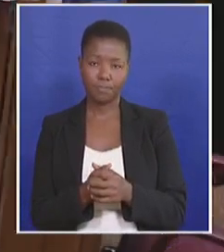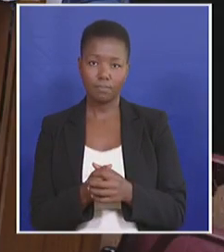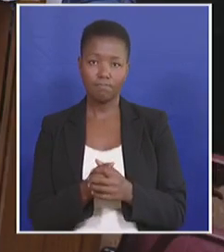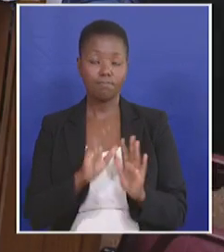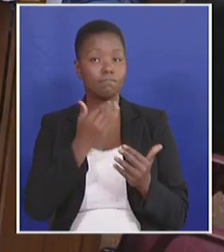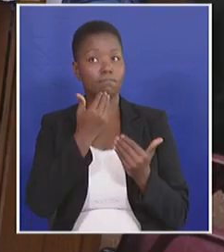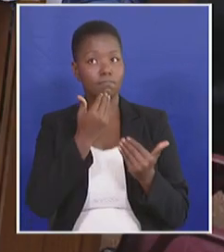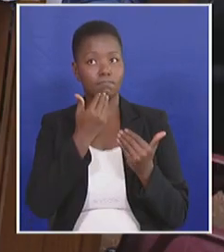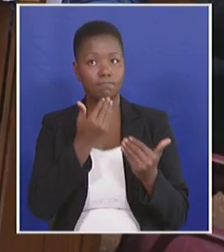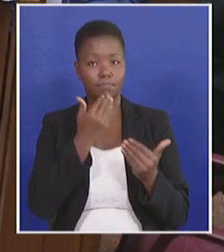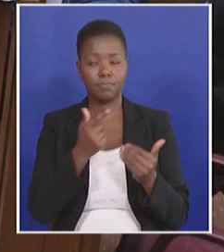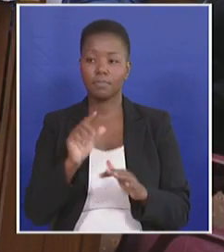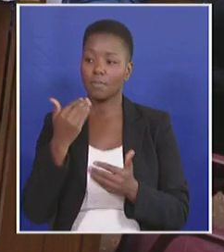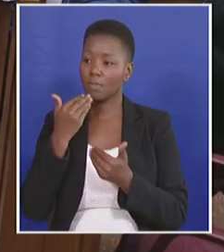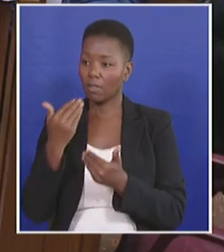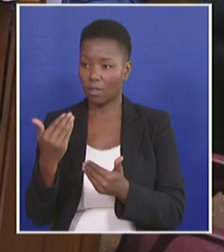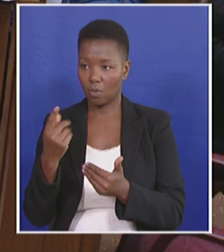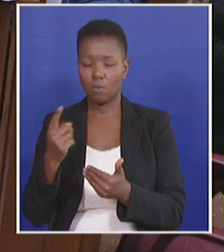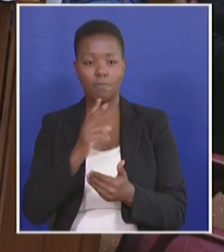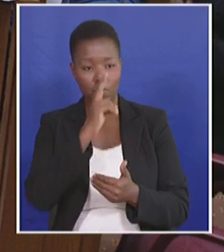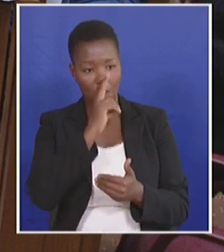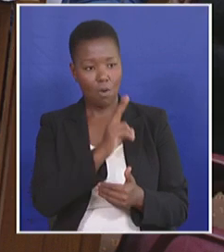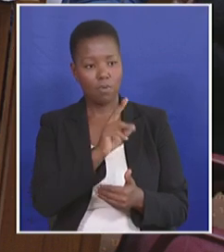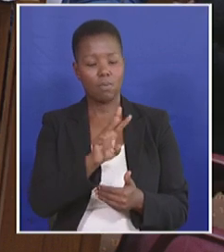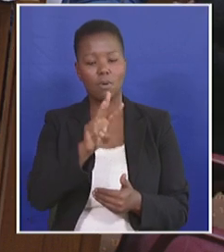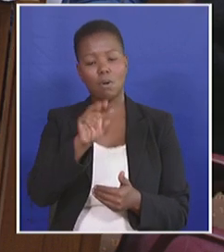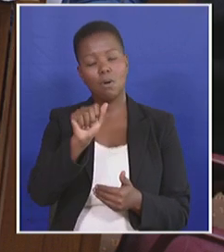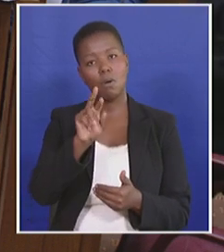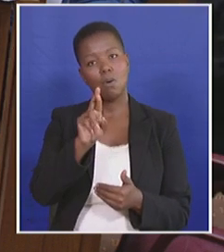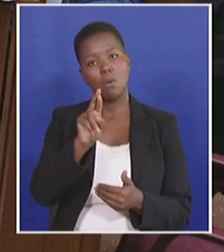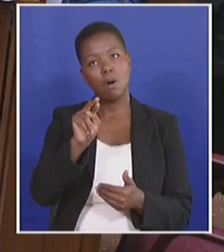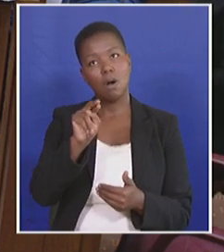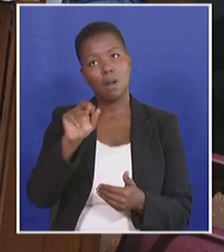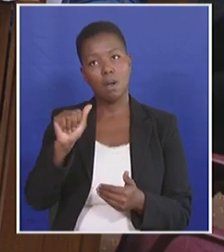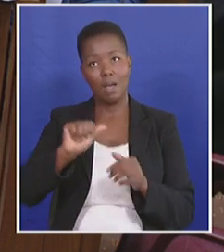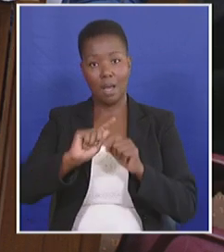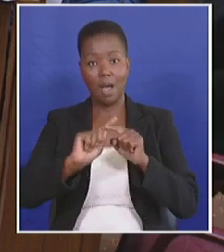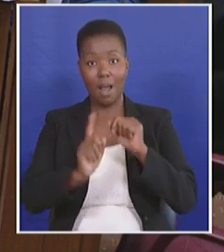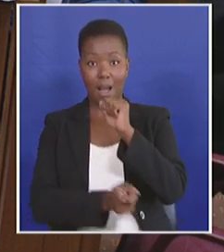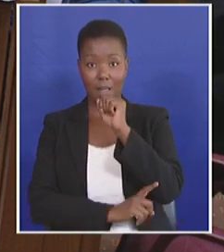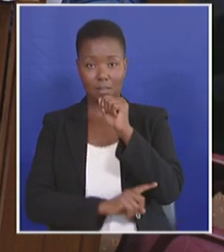Thank you very much. Thank you, sir. The Honorable One, the last supplementary.